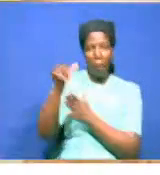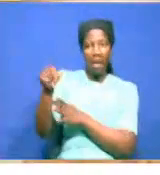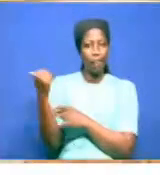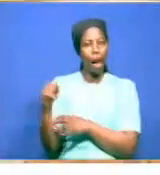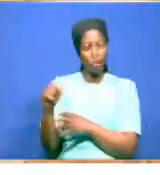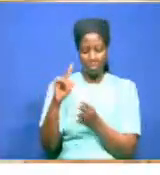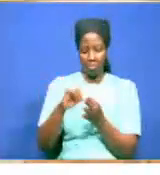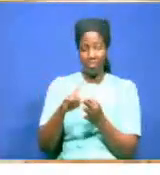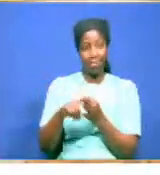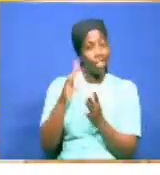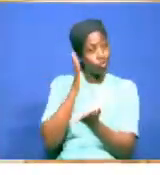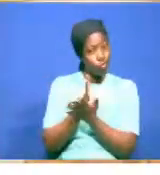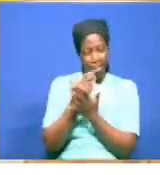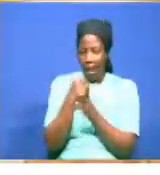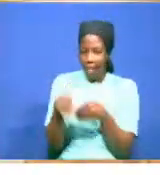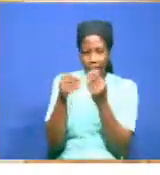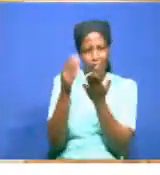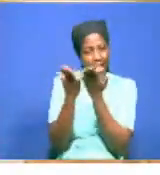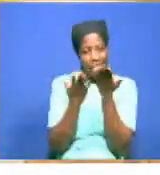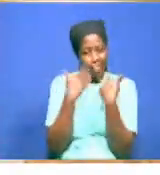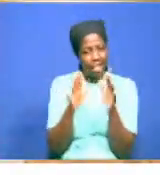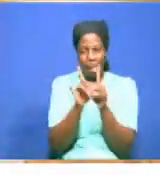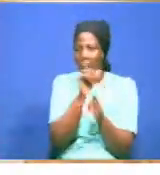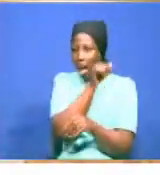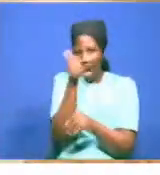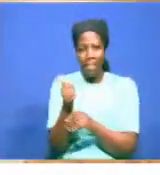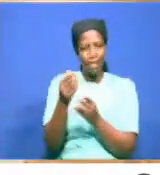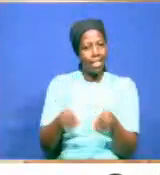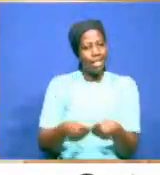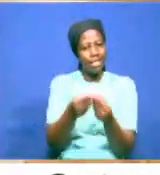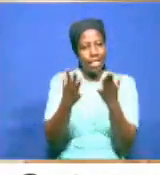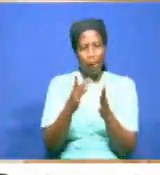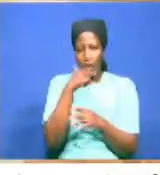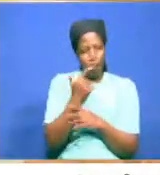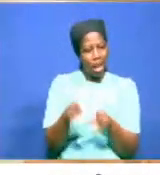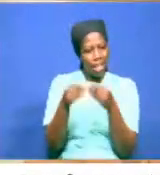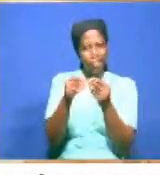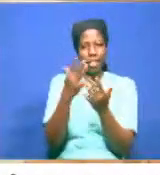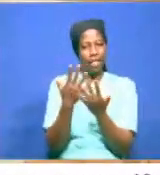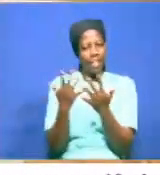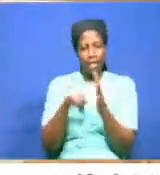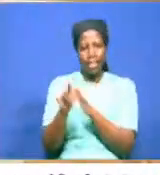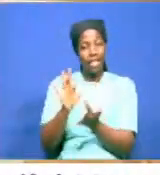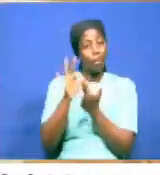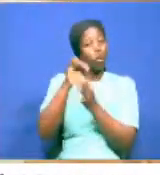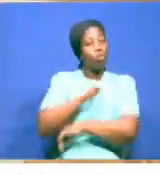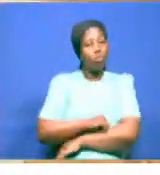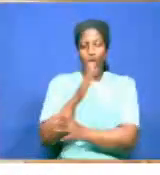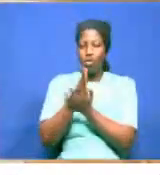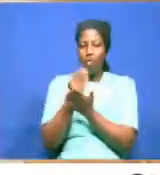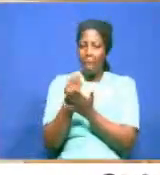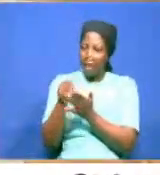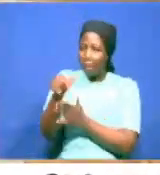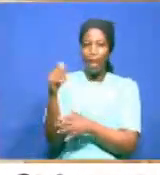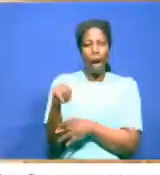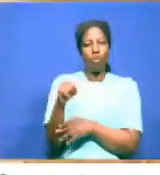paid, mm-hmm. and yet they rendered a service. Yes. There are also some suppliers who are supplying in special needs schools mm-hmm. who are not paid. Mm-hmm. And during this COVID